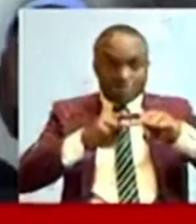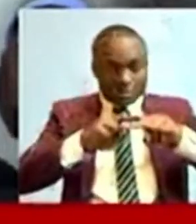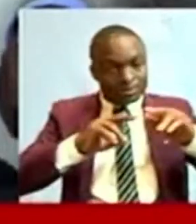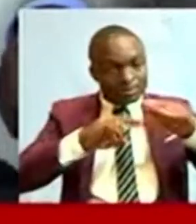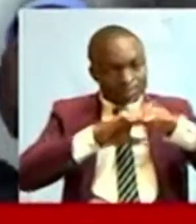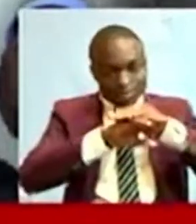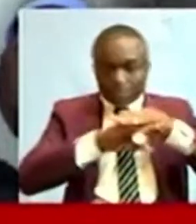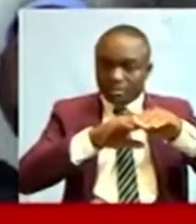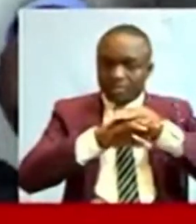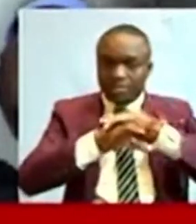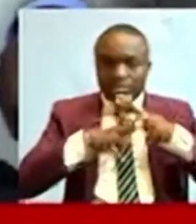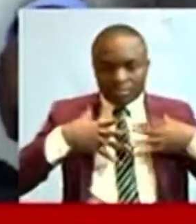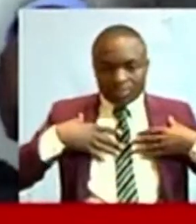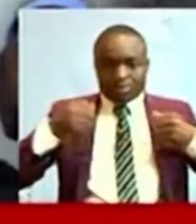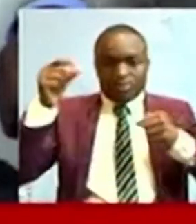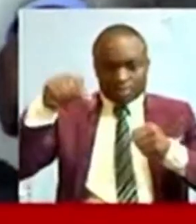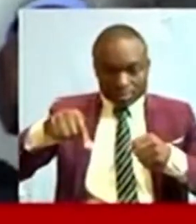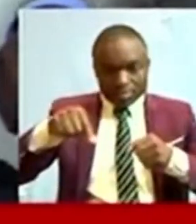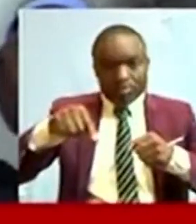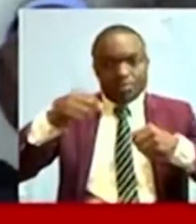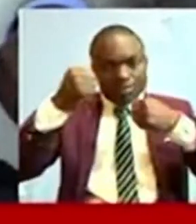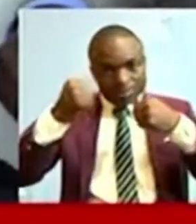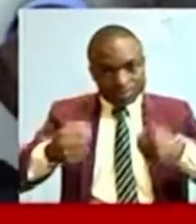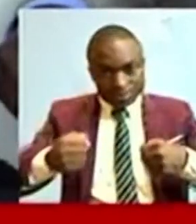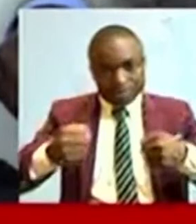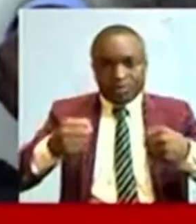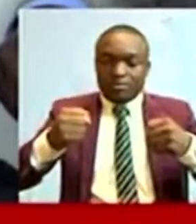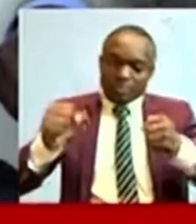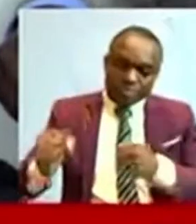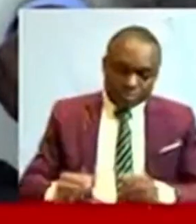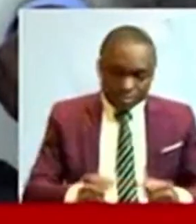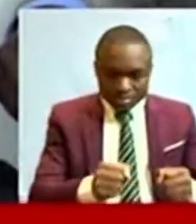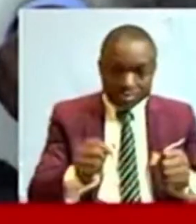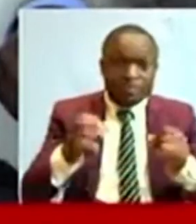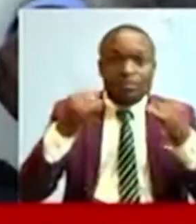care, strengthen integrated health information systems,